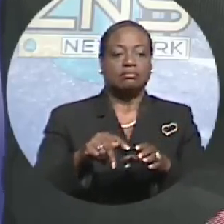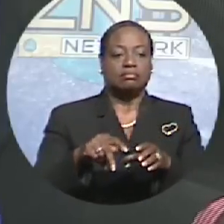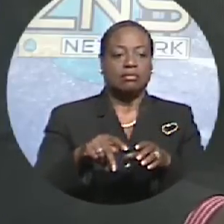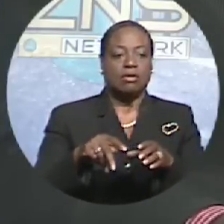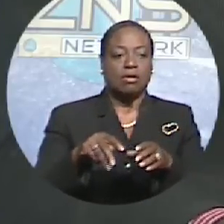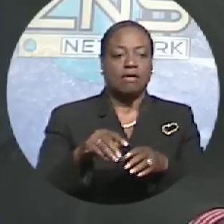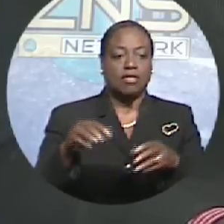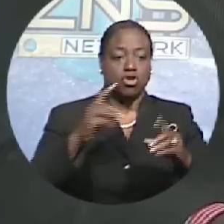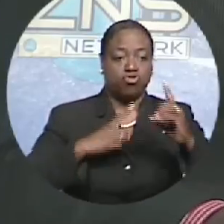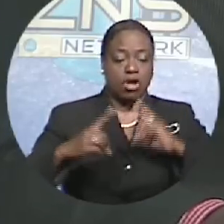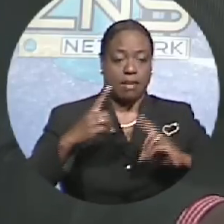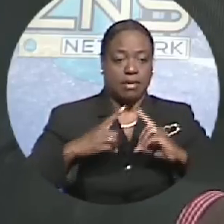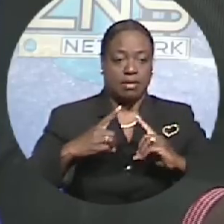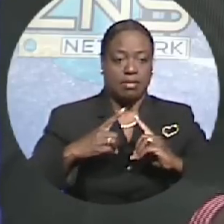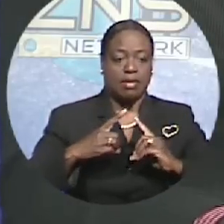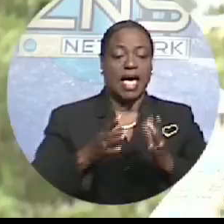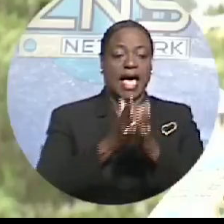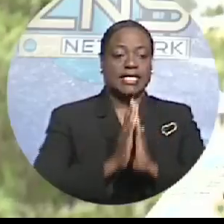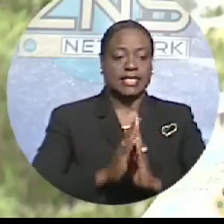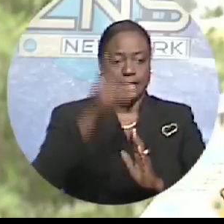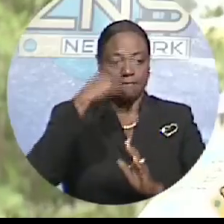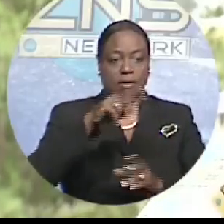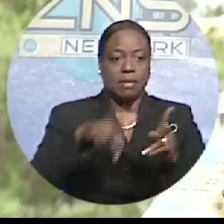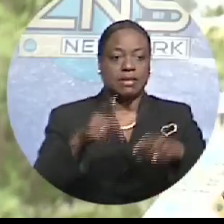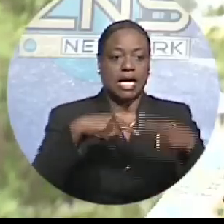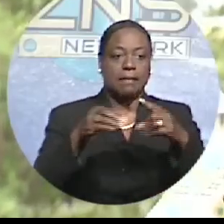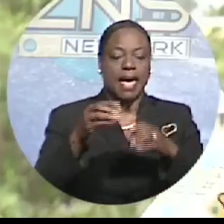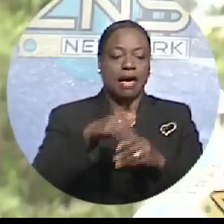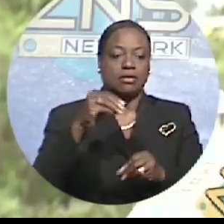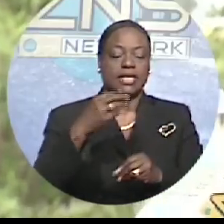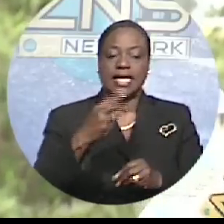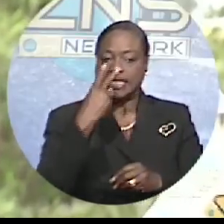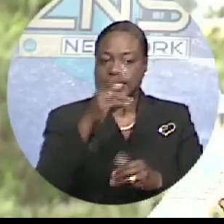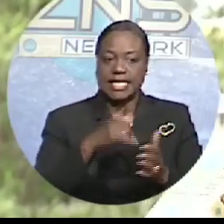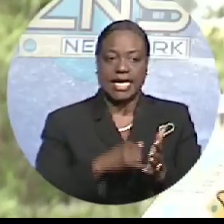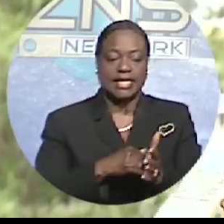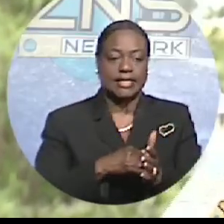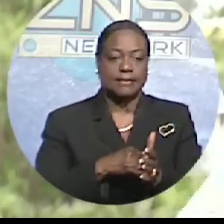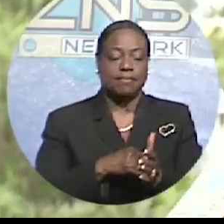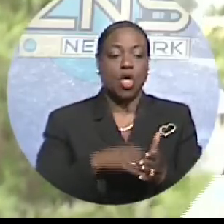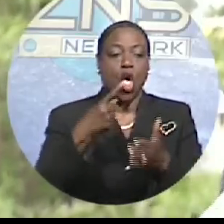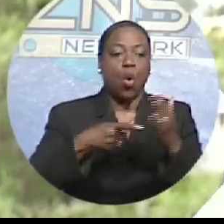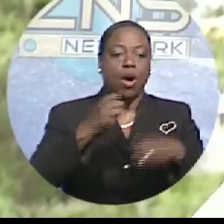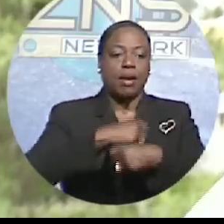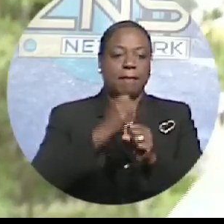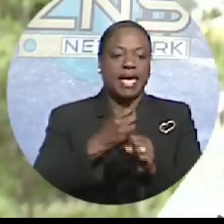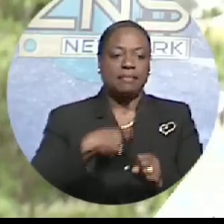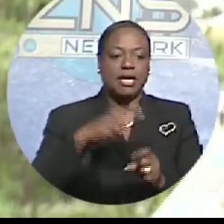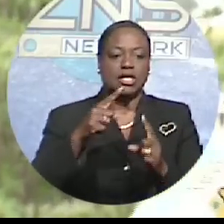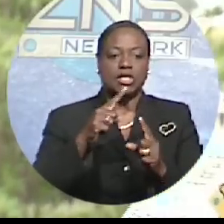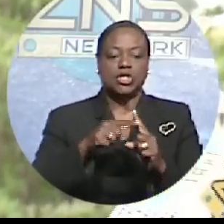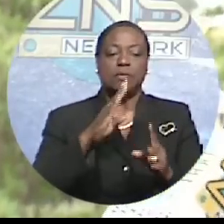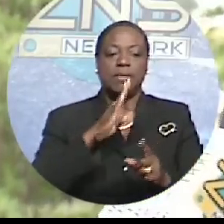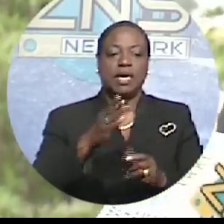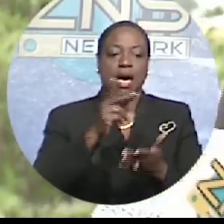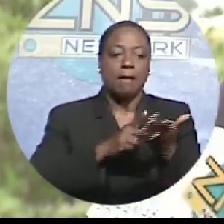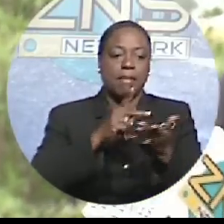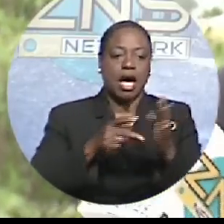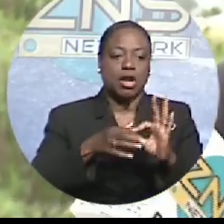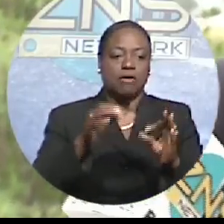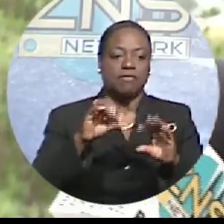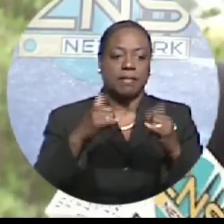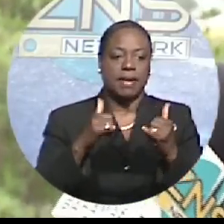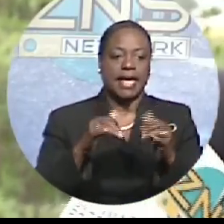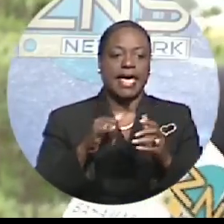a greater cause. To me, what made me started to be a part of the play and something that, you know, what I like most about the play is